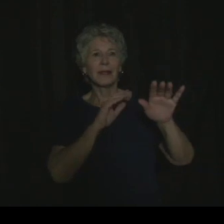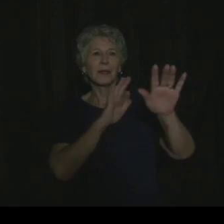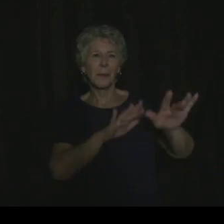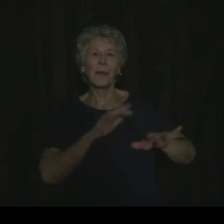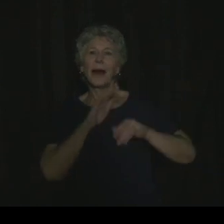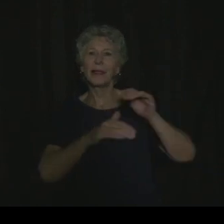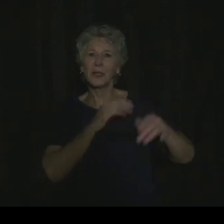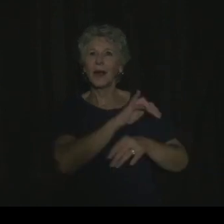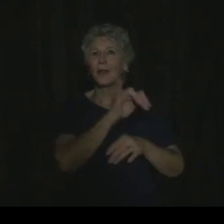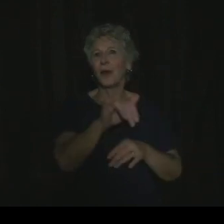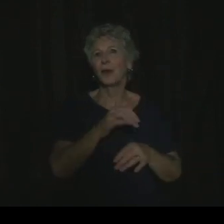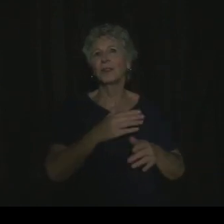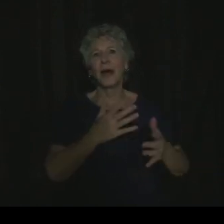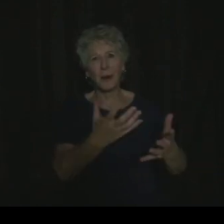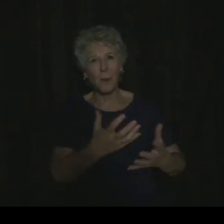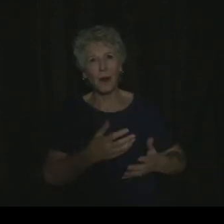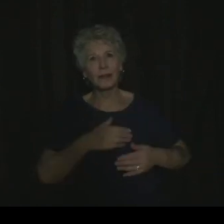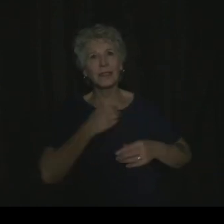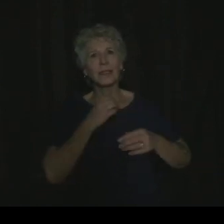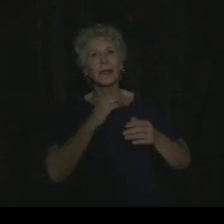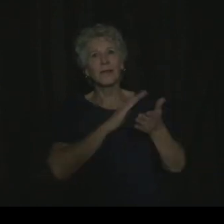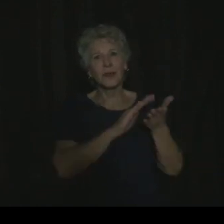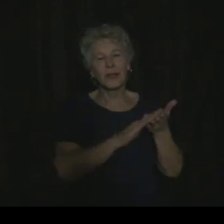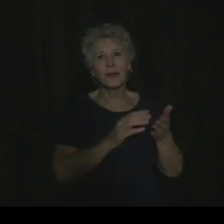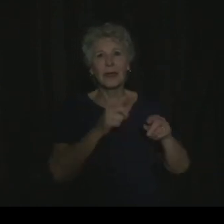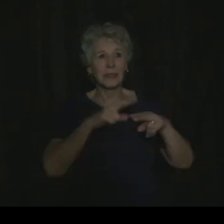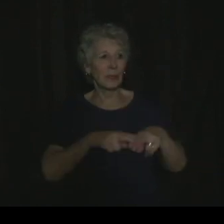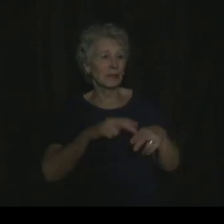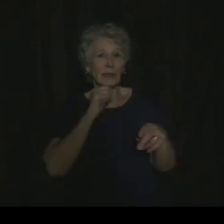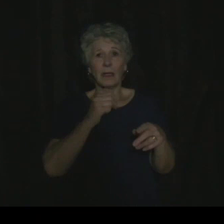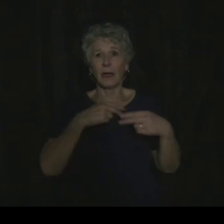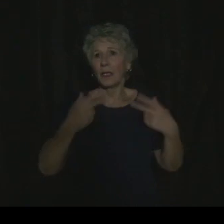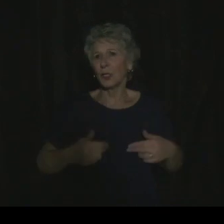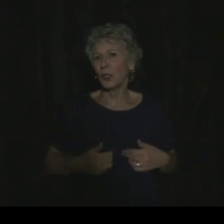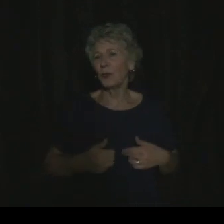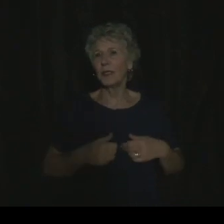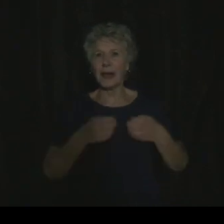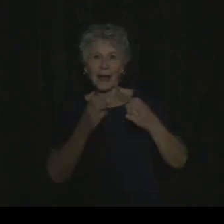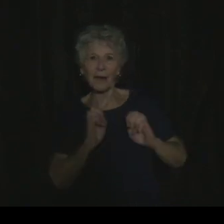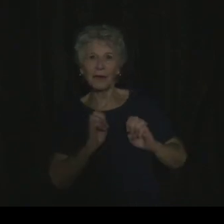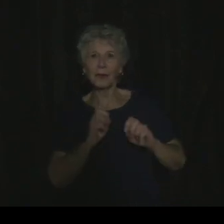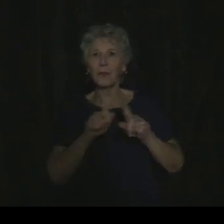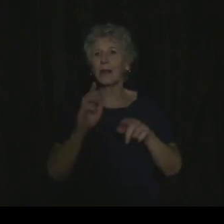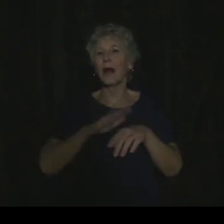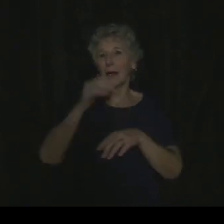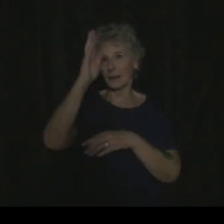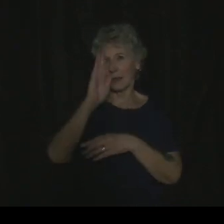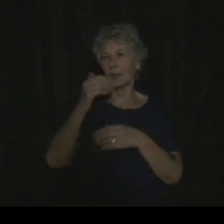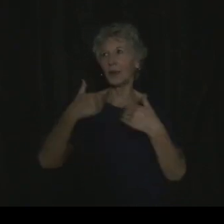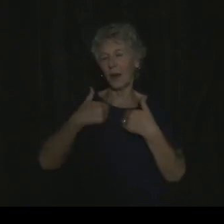compassion. So then it depends not on human will or exertion, but on God who has